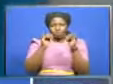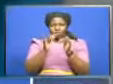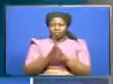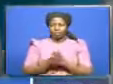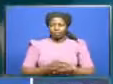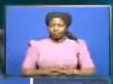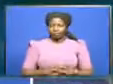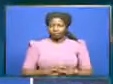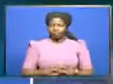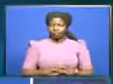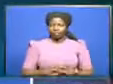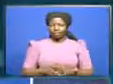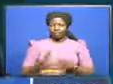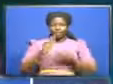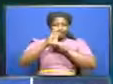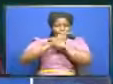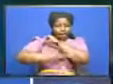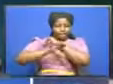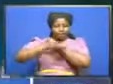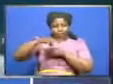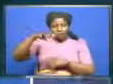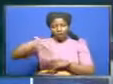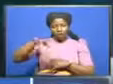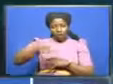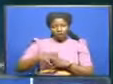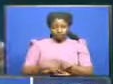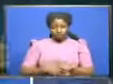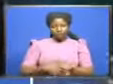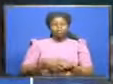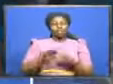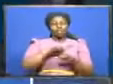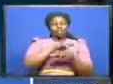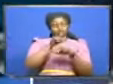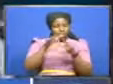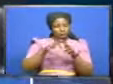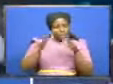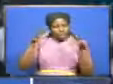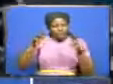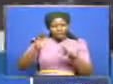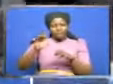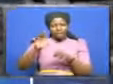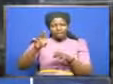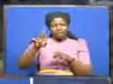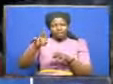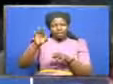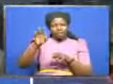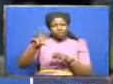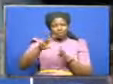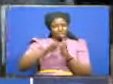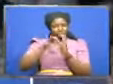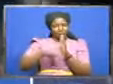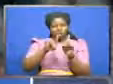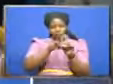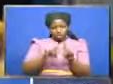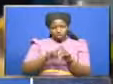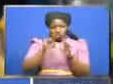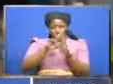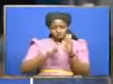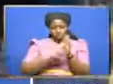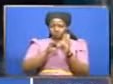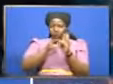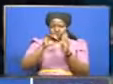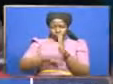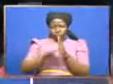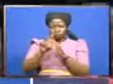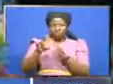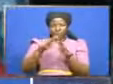The Republic of Congo has lifted an imposed nationwide curfew in 10 regions and relaxed restrictions in two main cities.